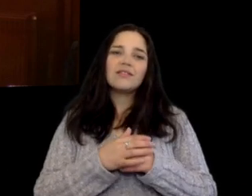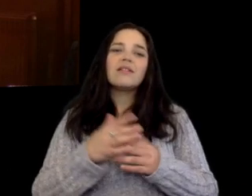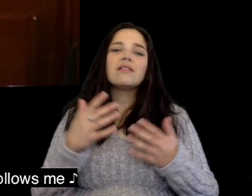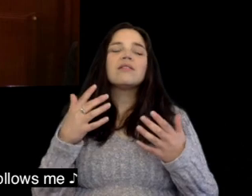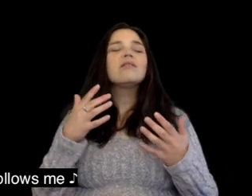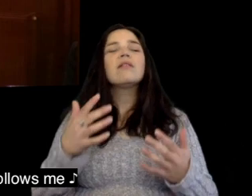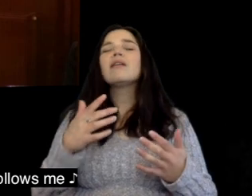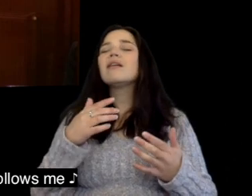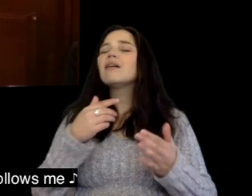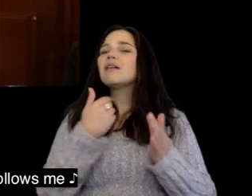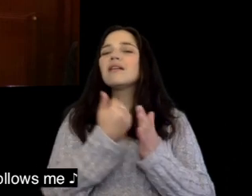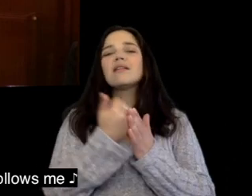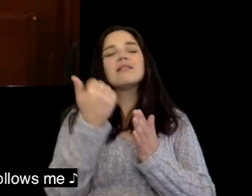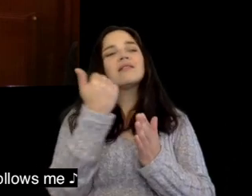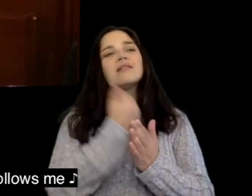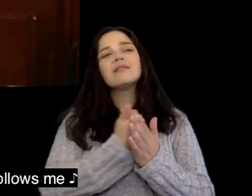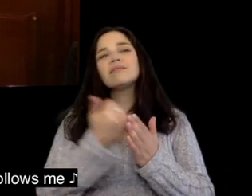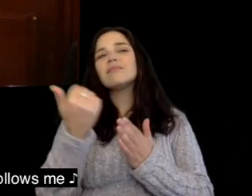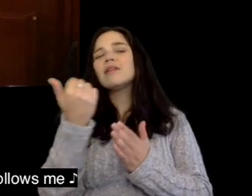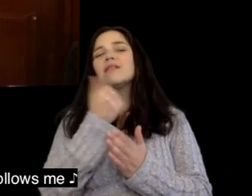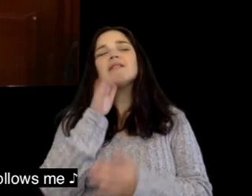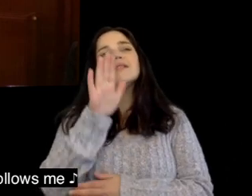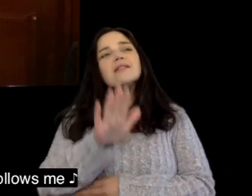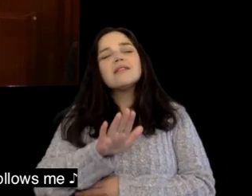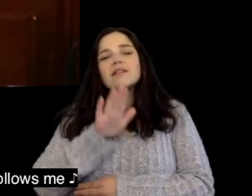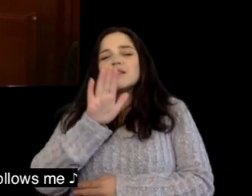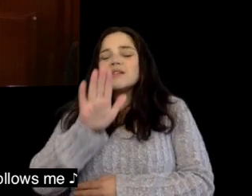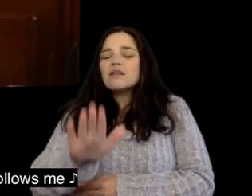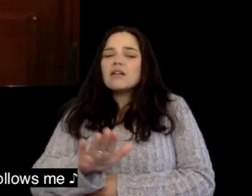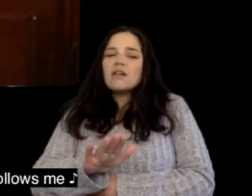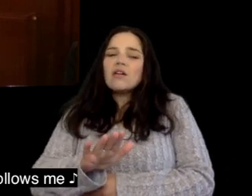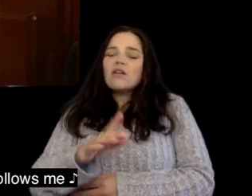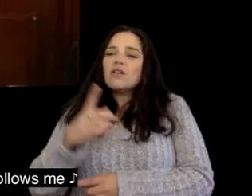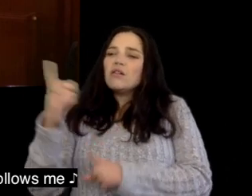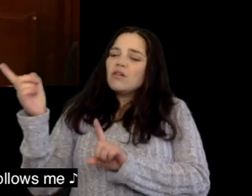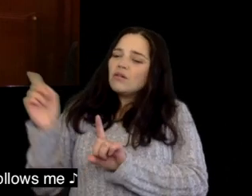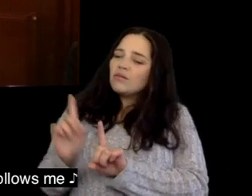alone, for your endless mercy